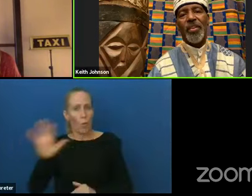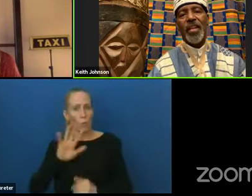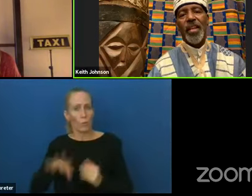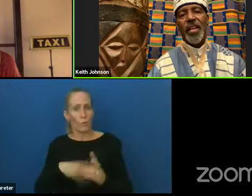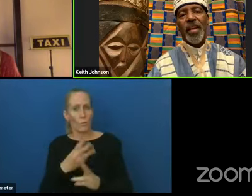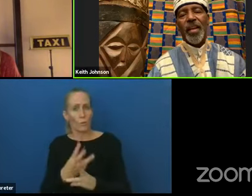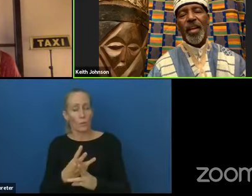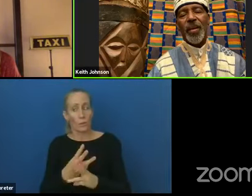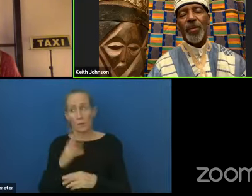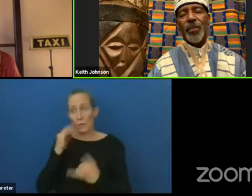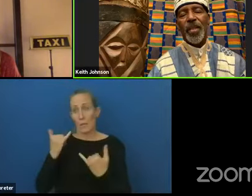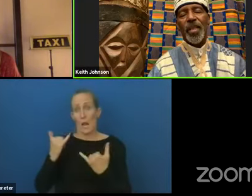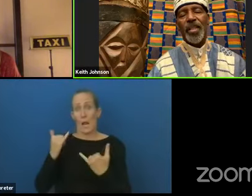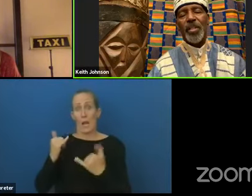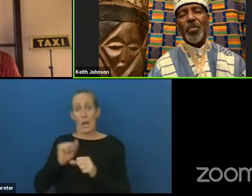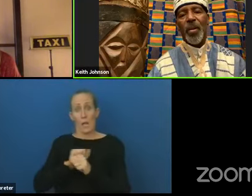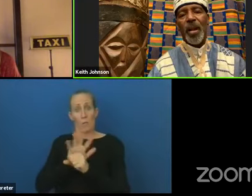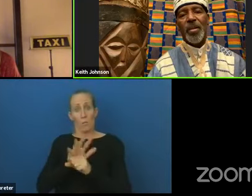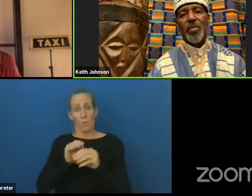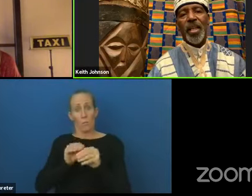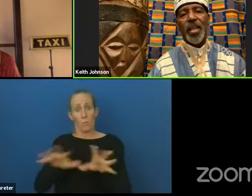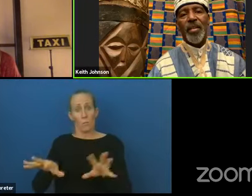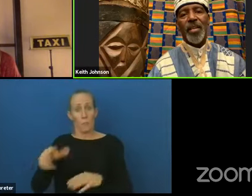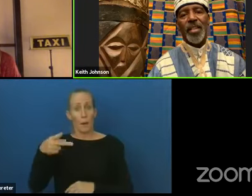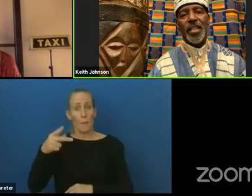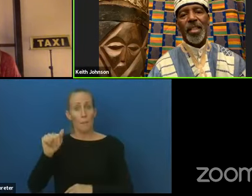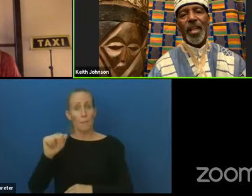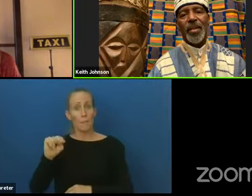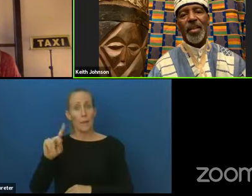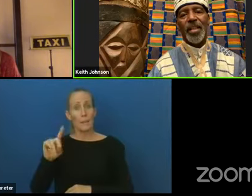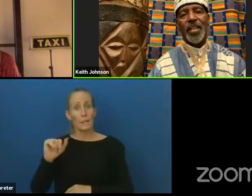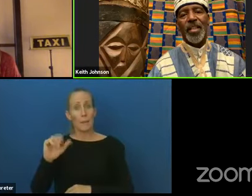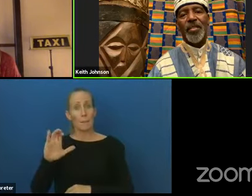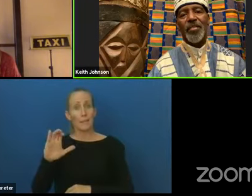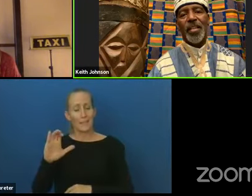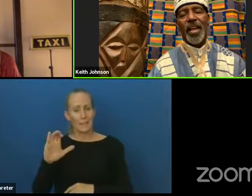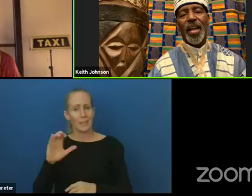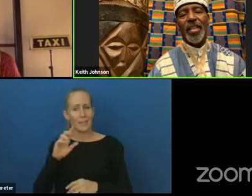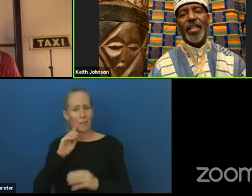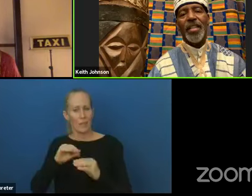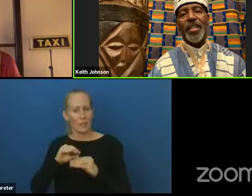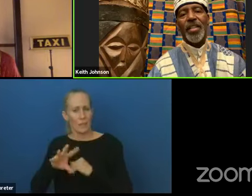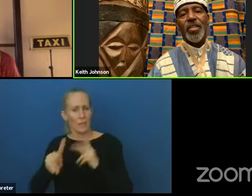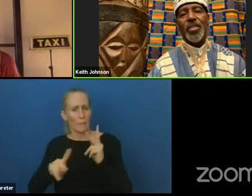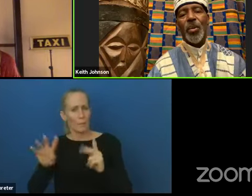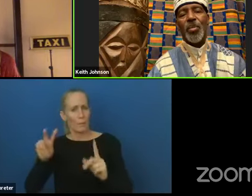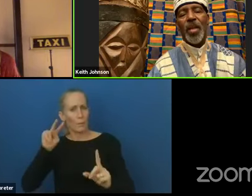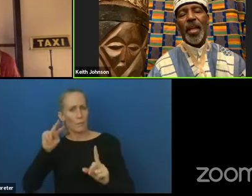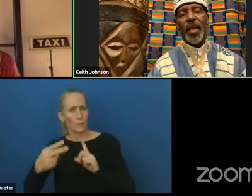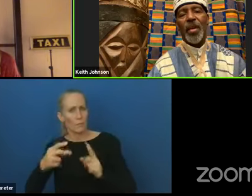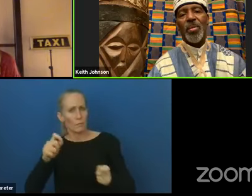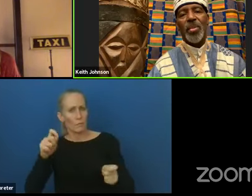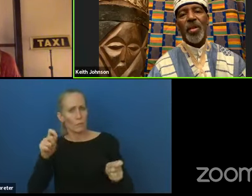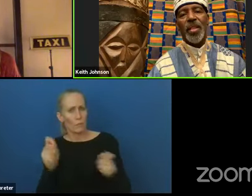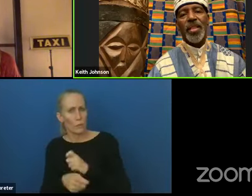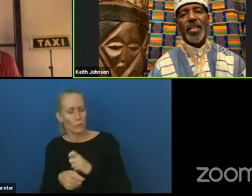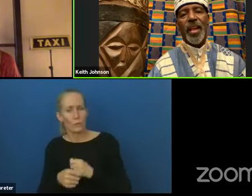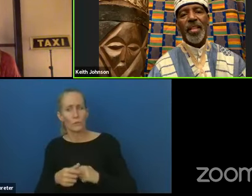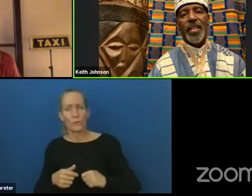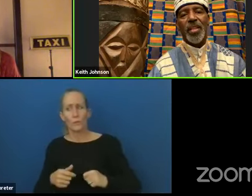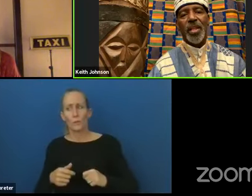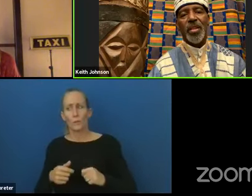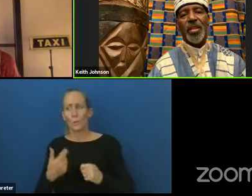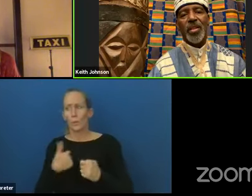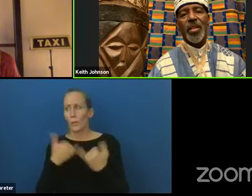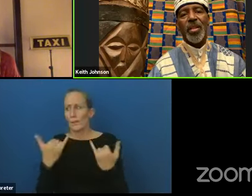life. It has brought many of us together in a different light. So being able to